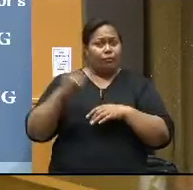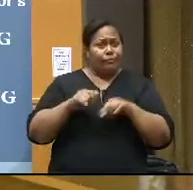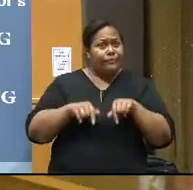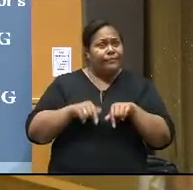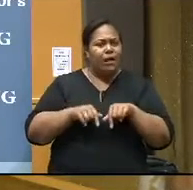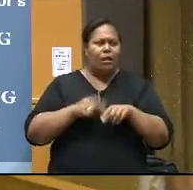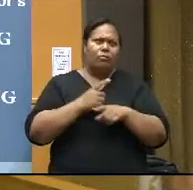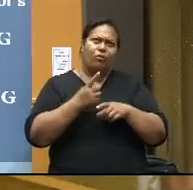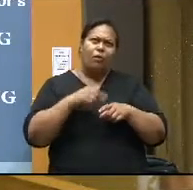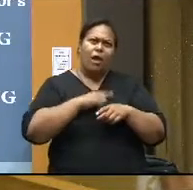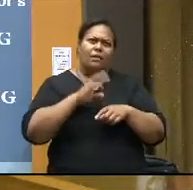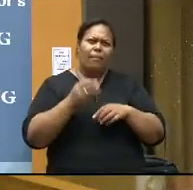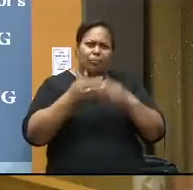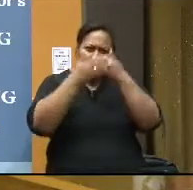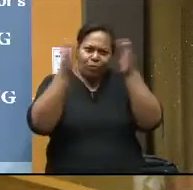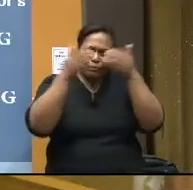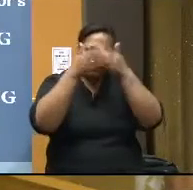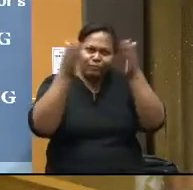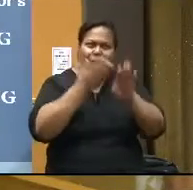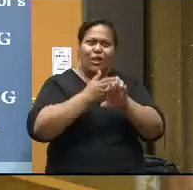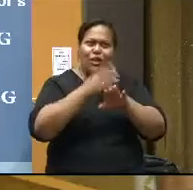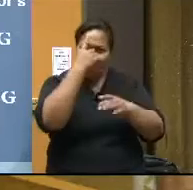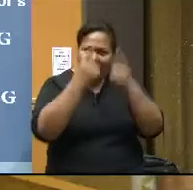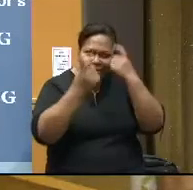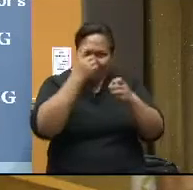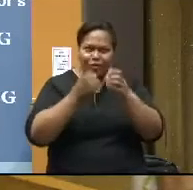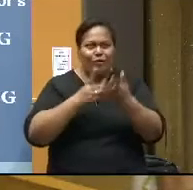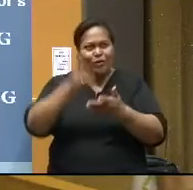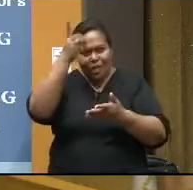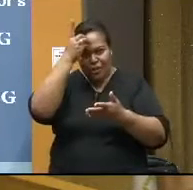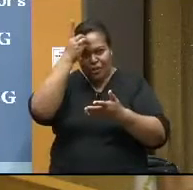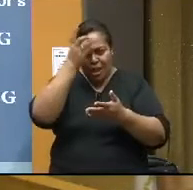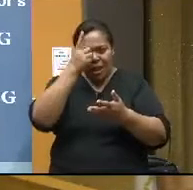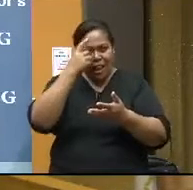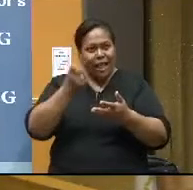insights for educational innovation and opportunity.